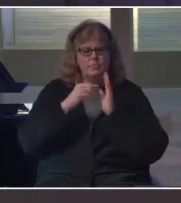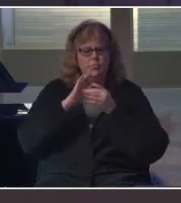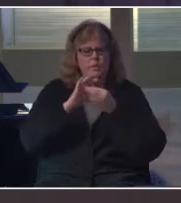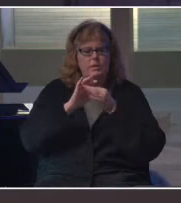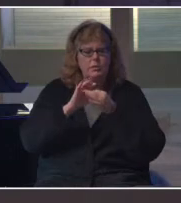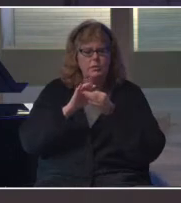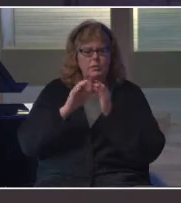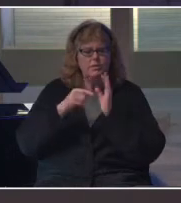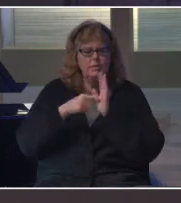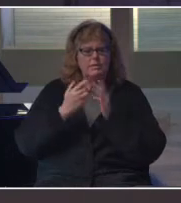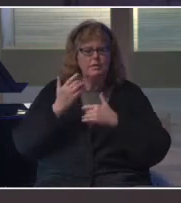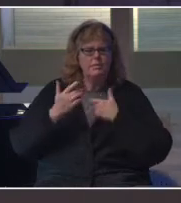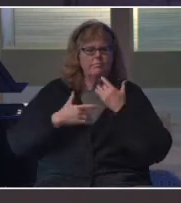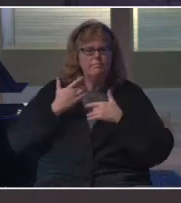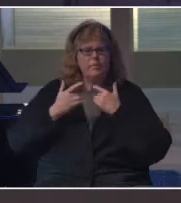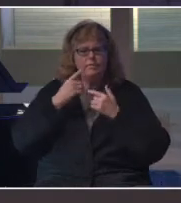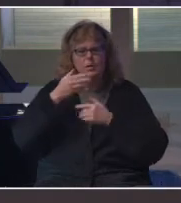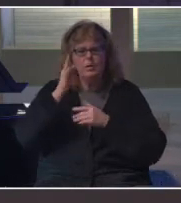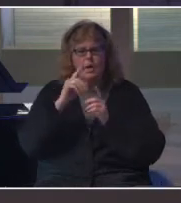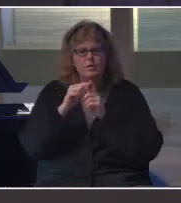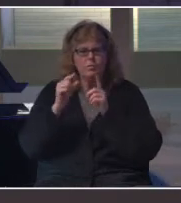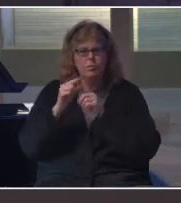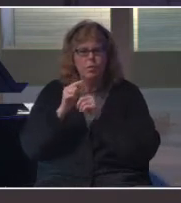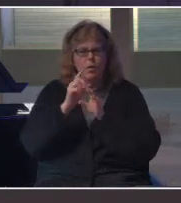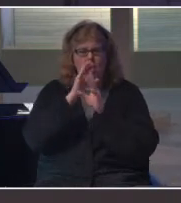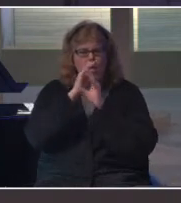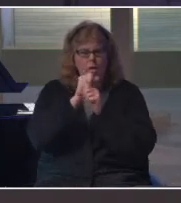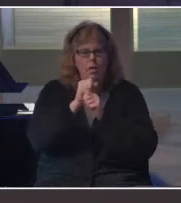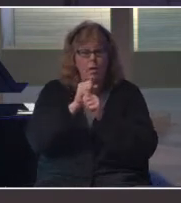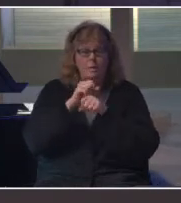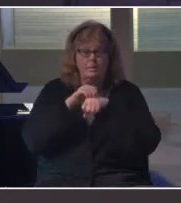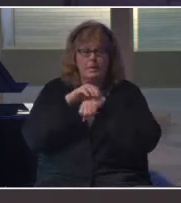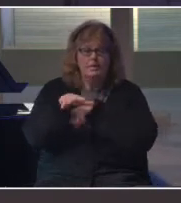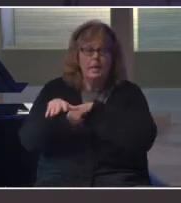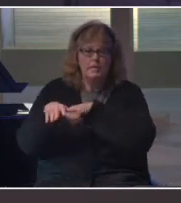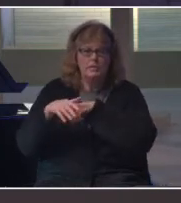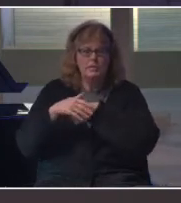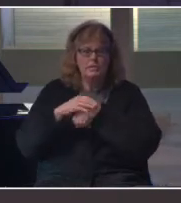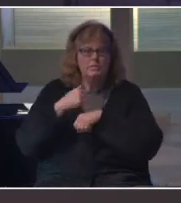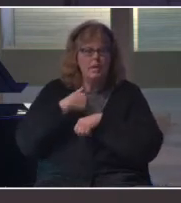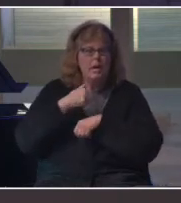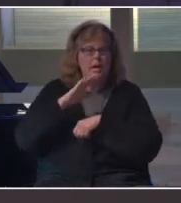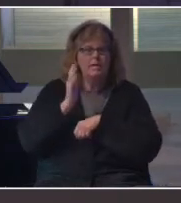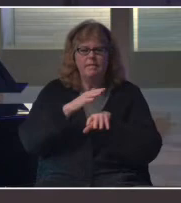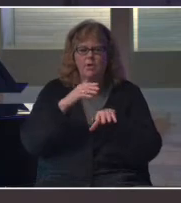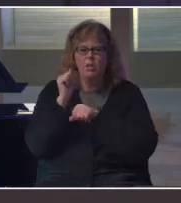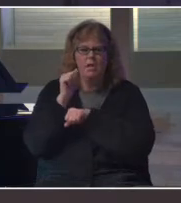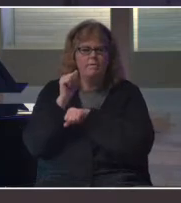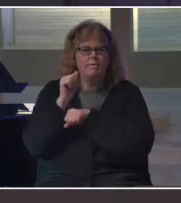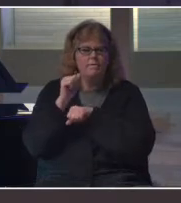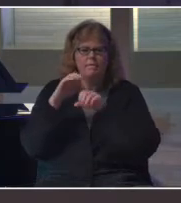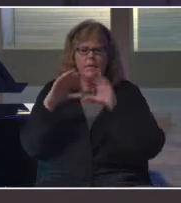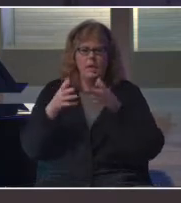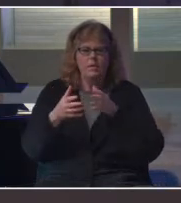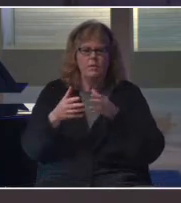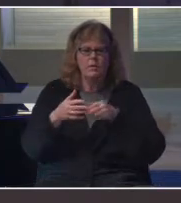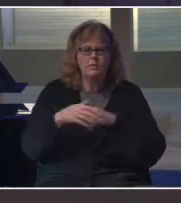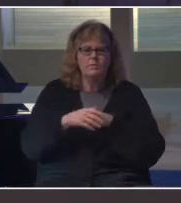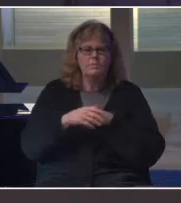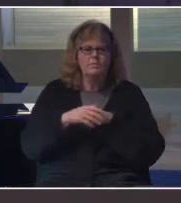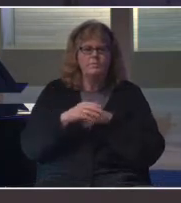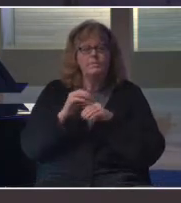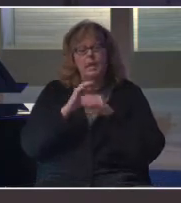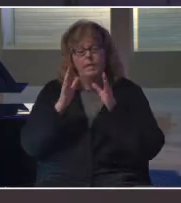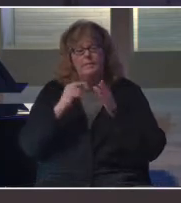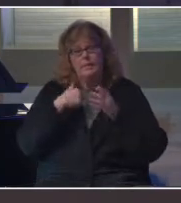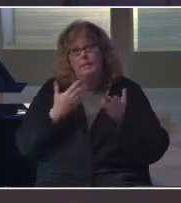he preached, his enthusiasm for God's word was captivating. It was contagious. I never left the congregation. Well, obviously